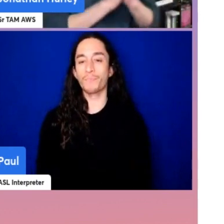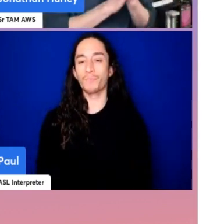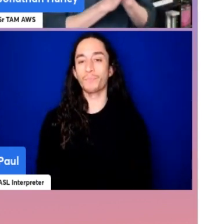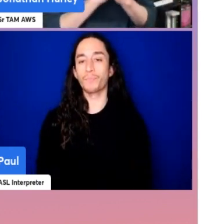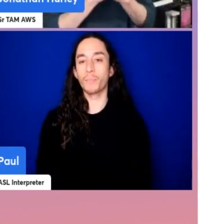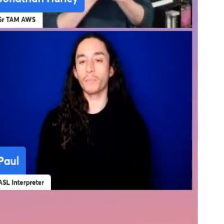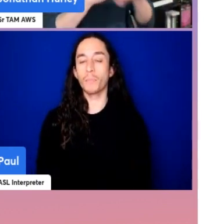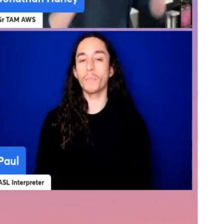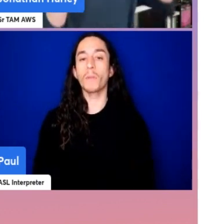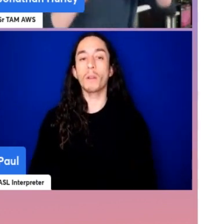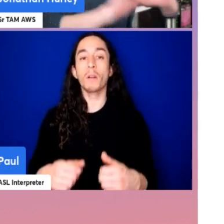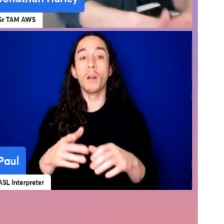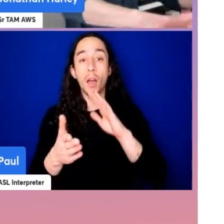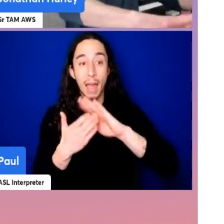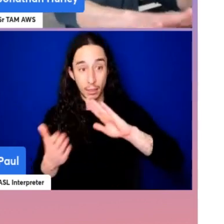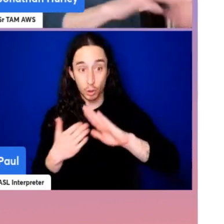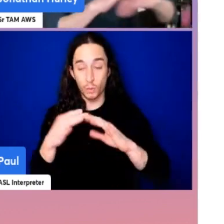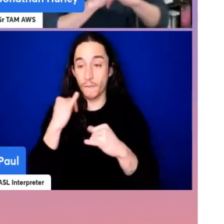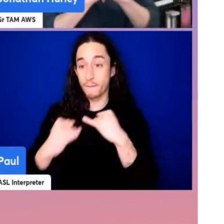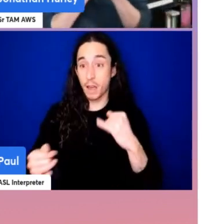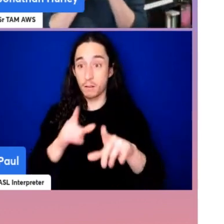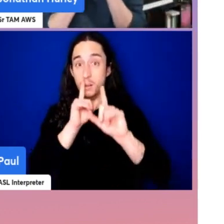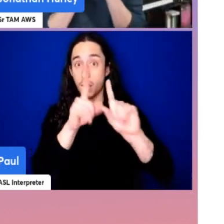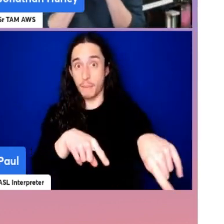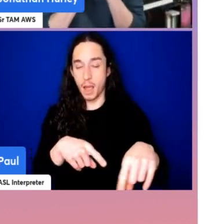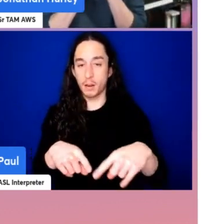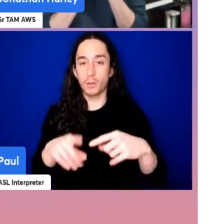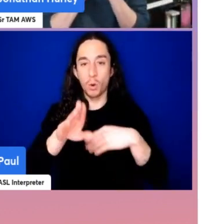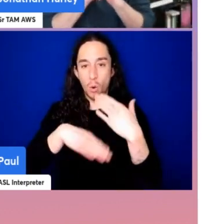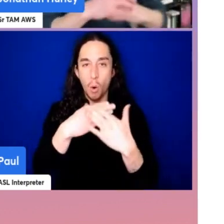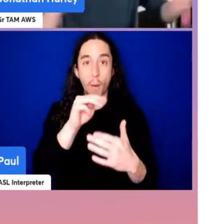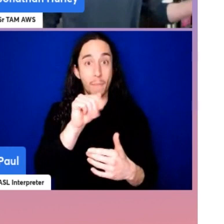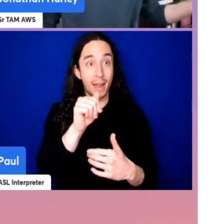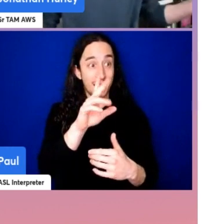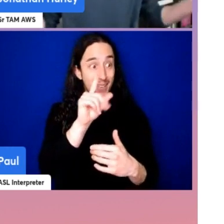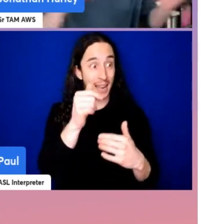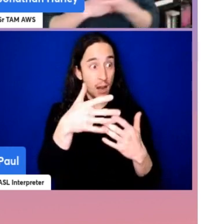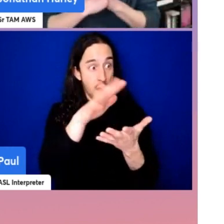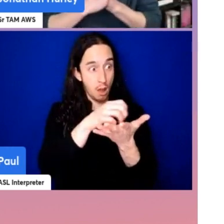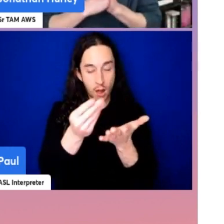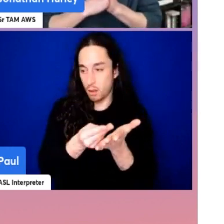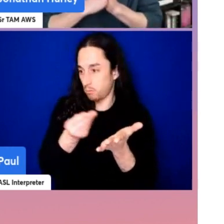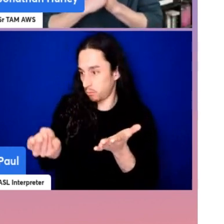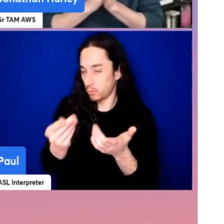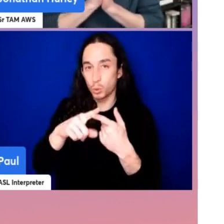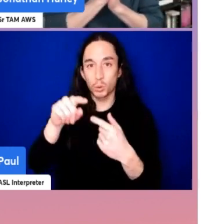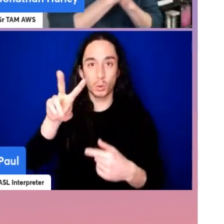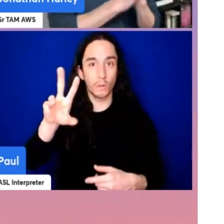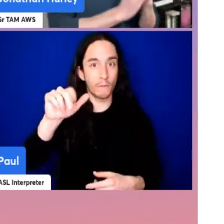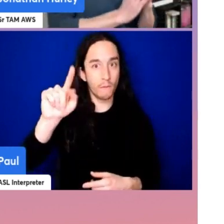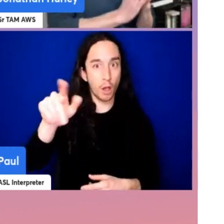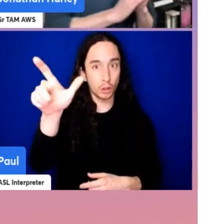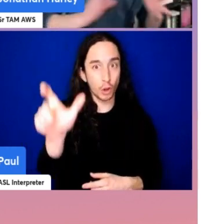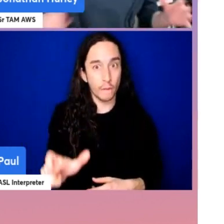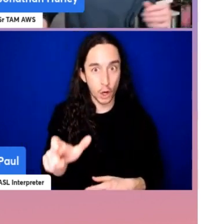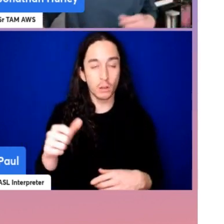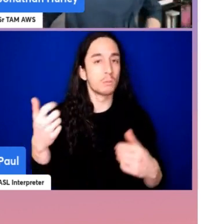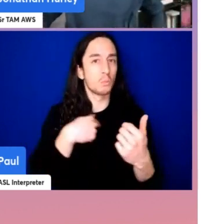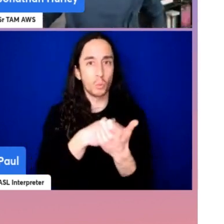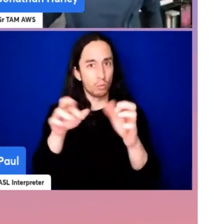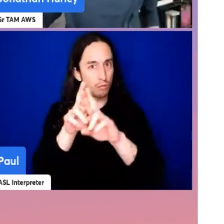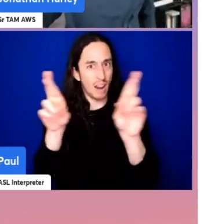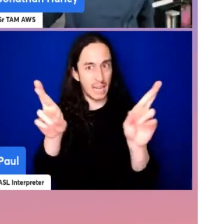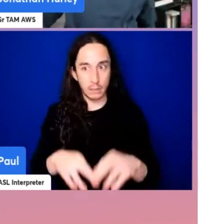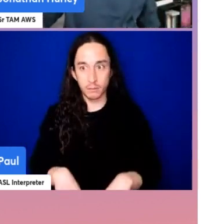we've executed this final command and we've passed all of that metadata off to the Vault server, we're ready to go, and our pods can